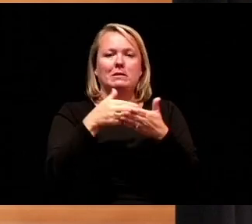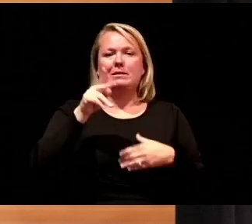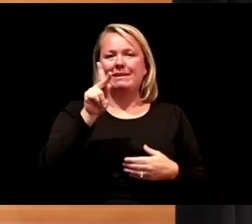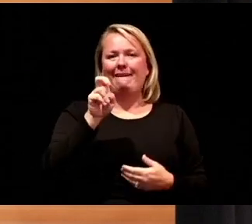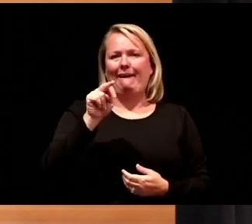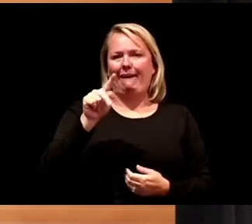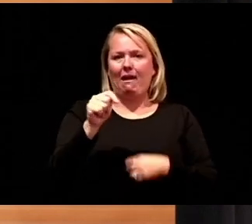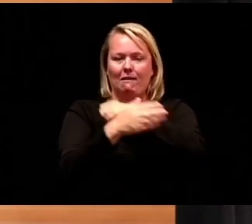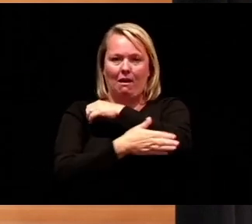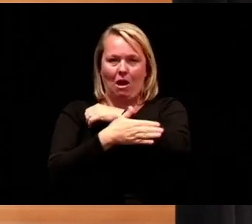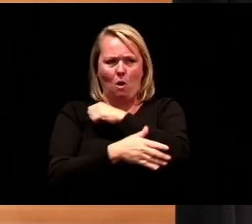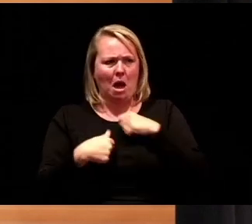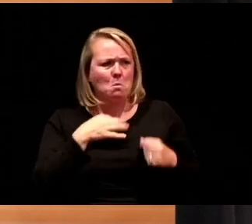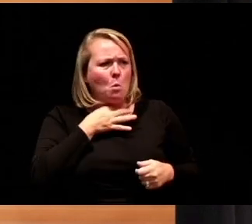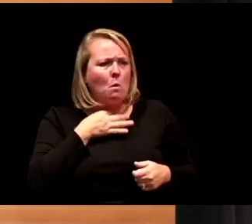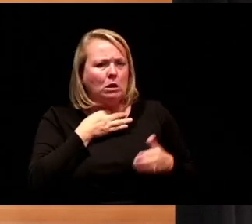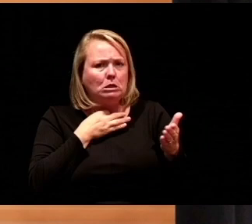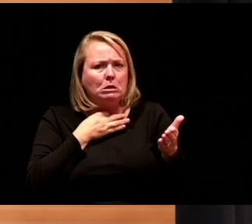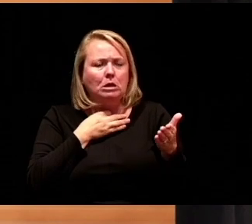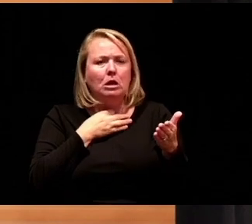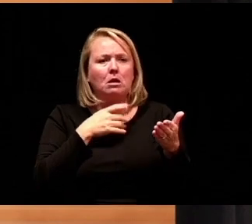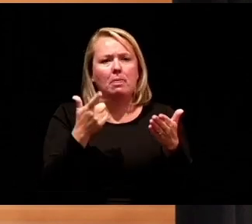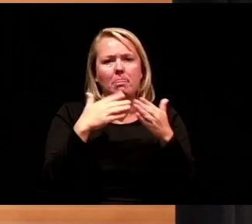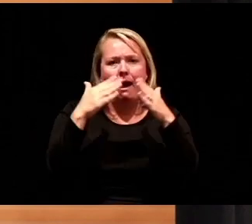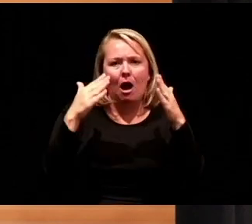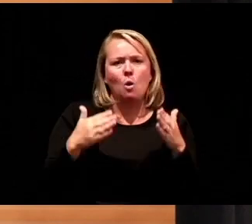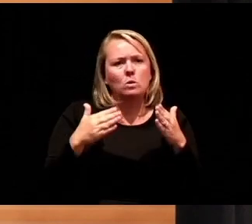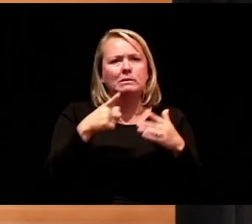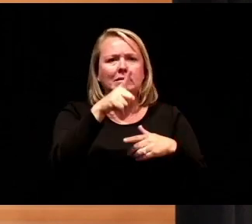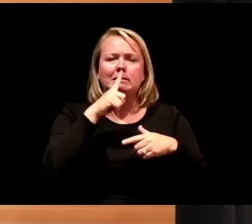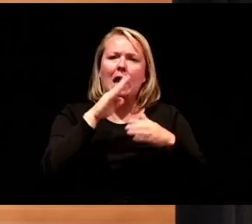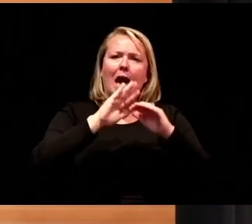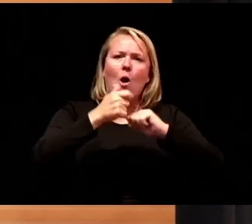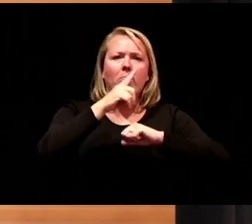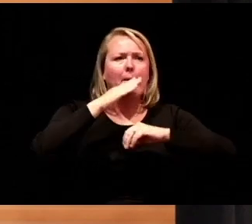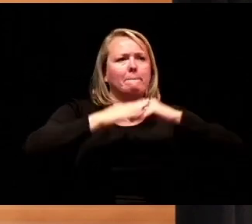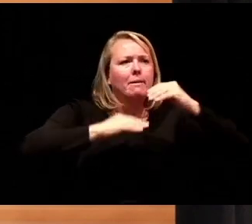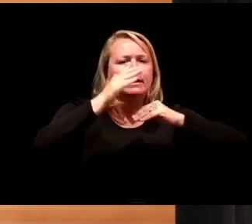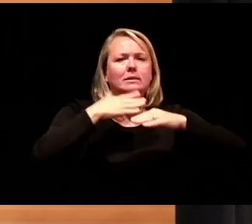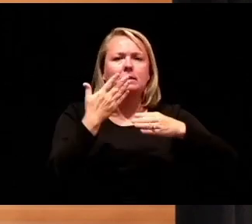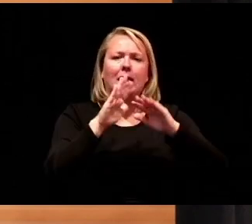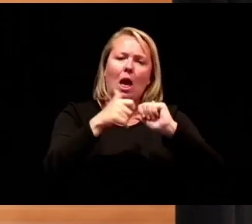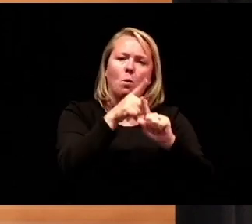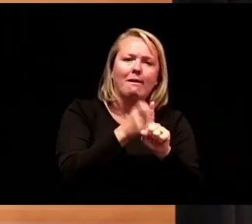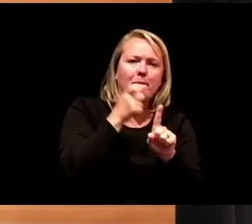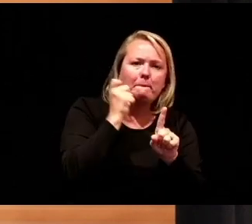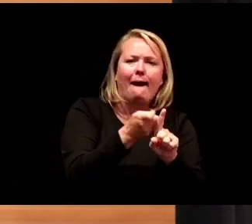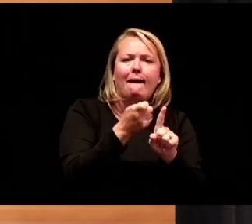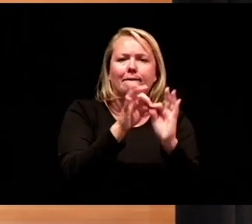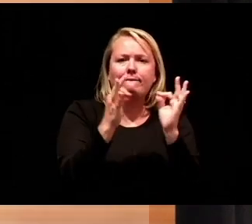So we took on our role as the Fair Housing Center and we did some investigating of our own. So utilizing the tool of the